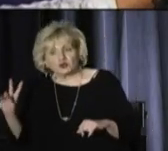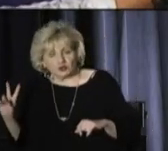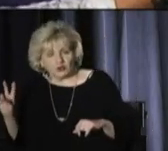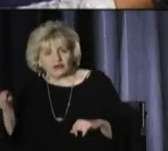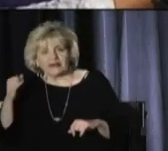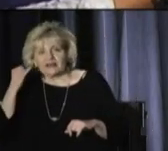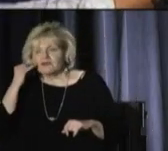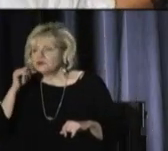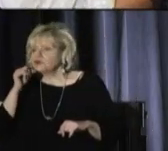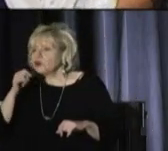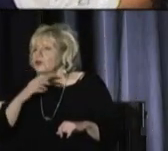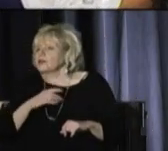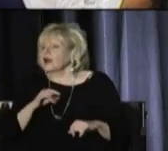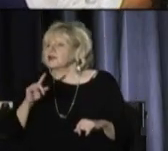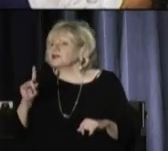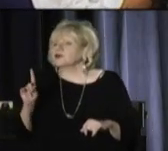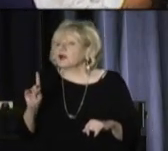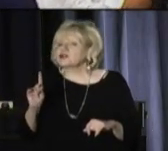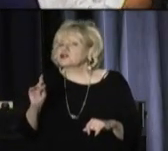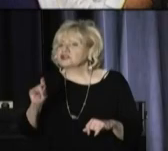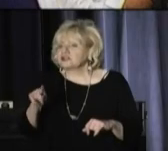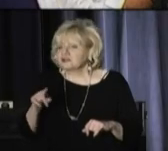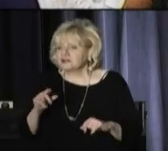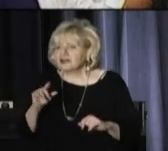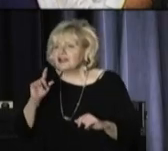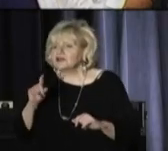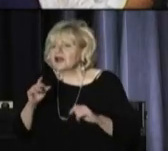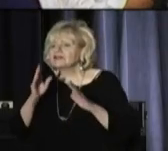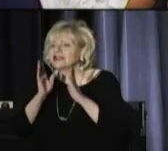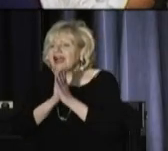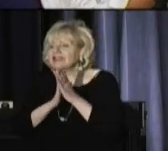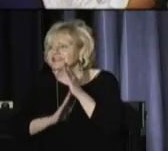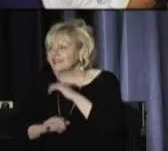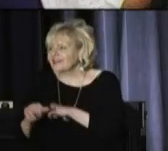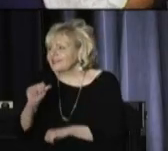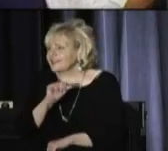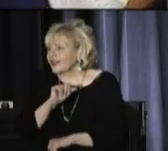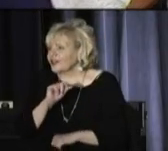the question, you have to ask another question.